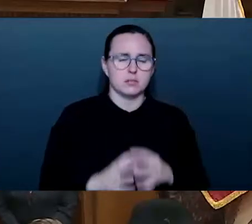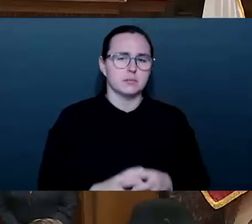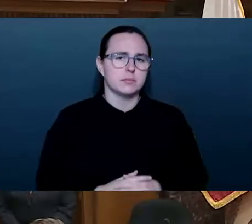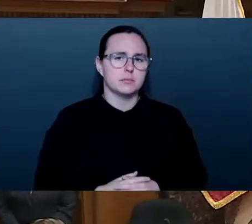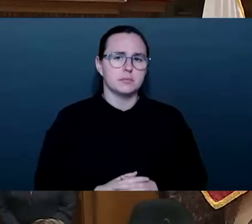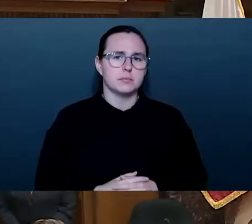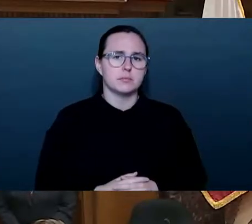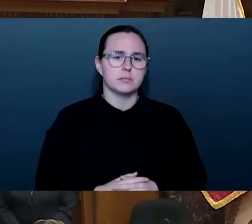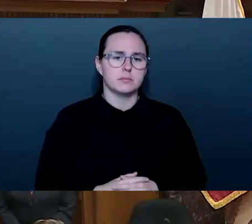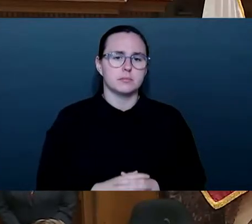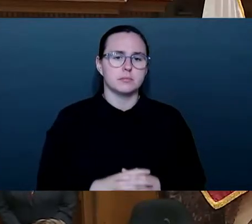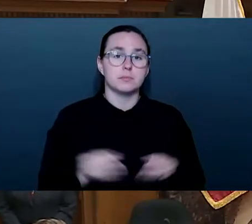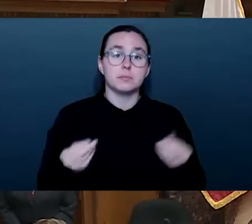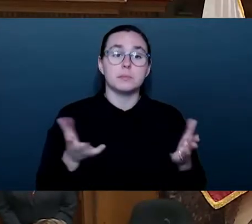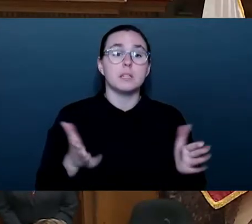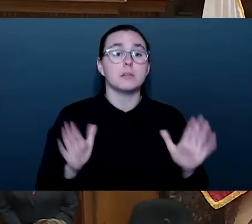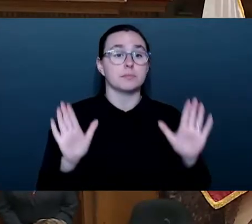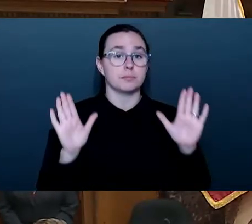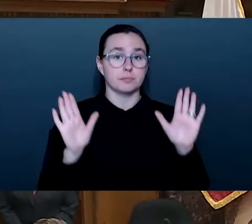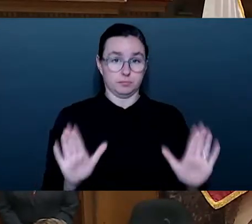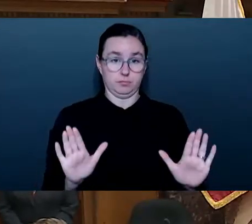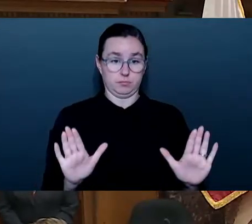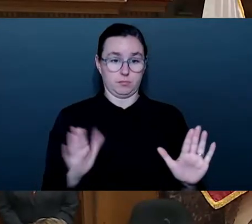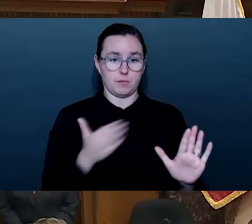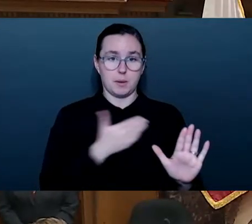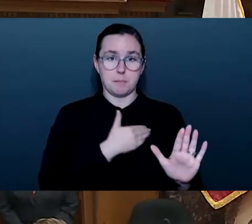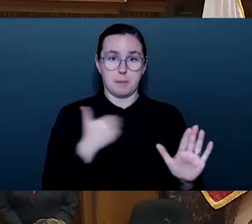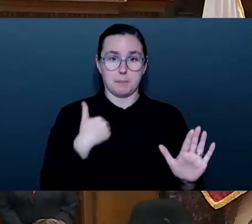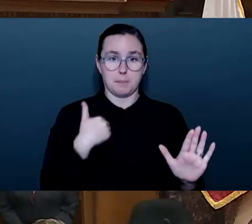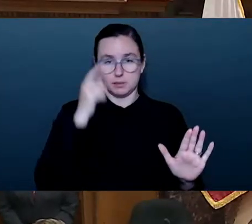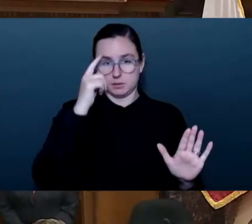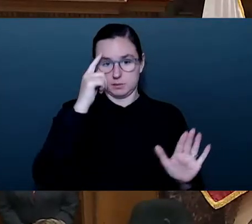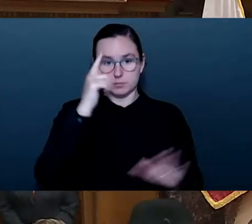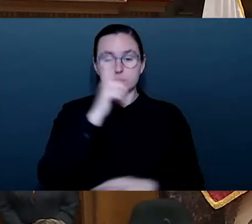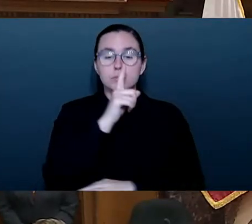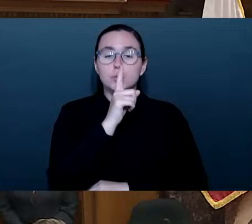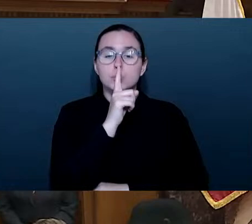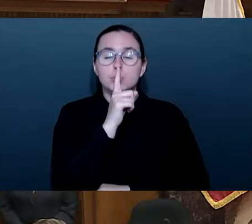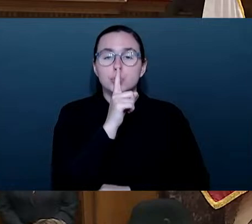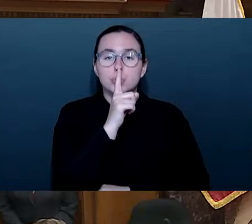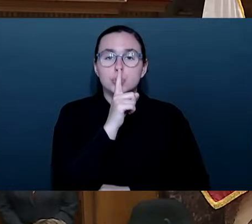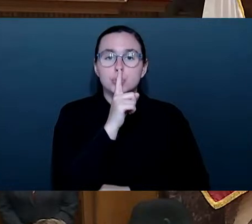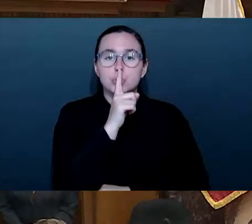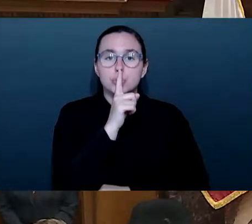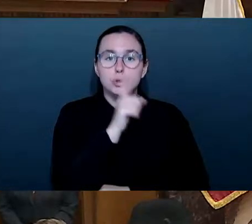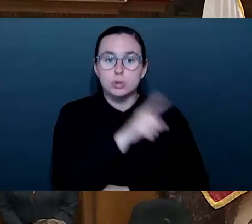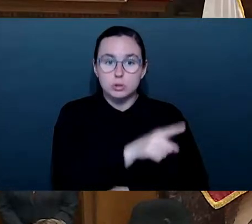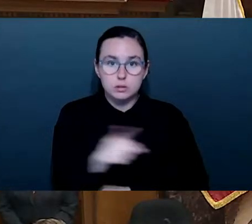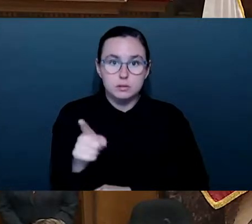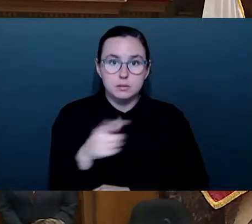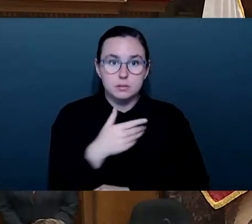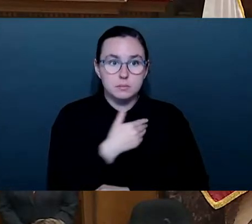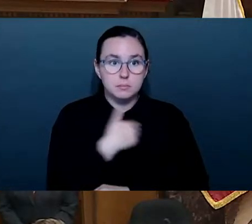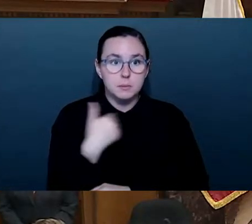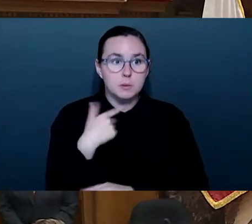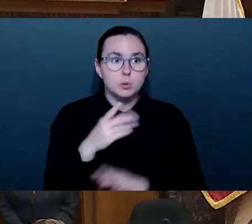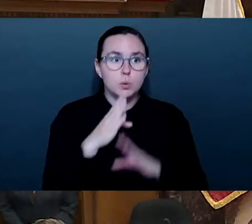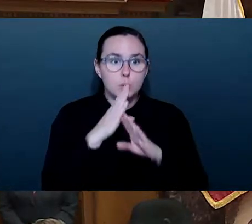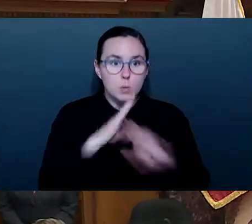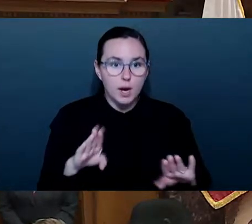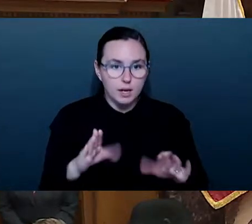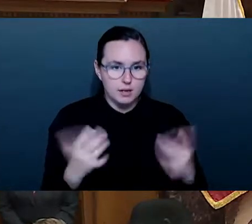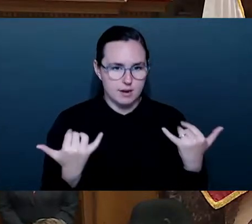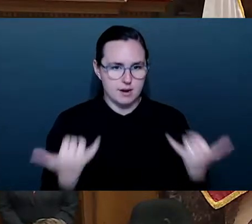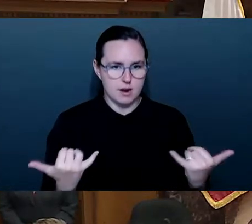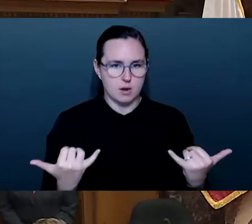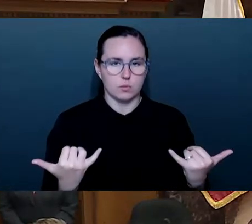Members, shh. Members will be quiet now. Shh. Stop